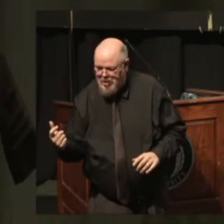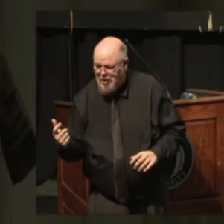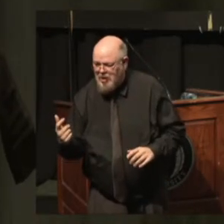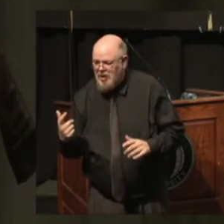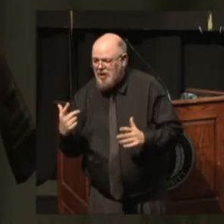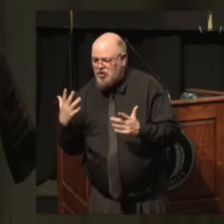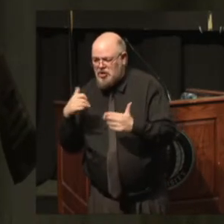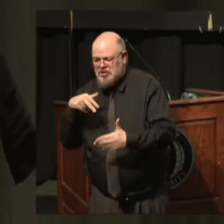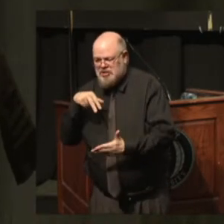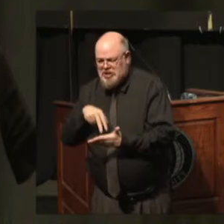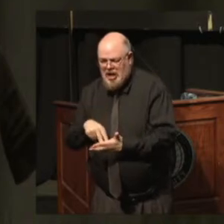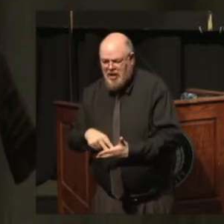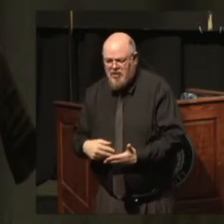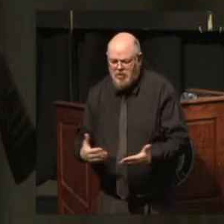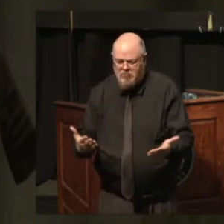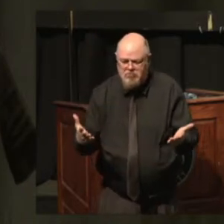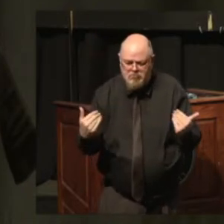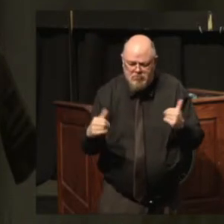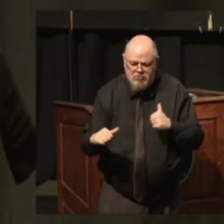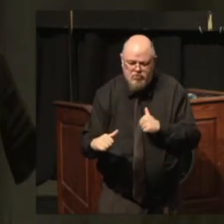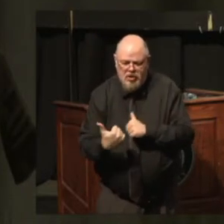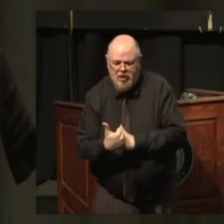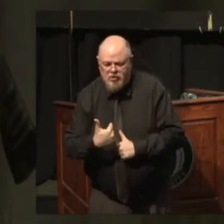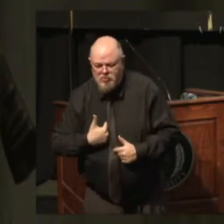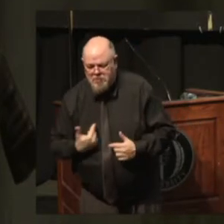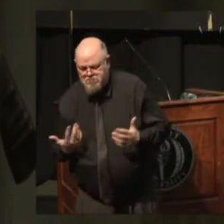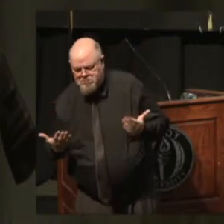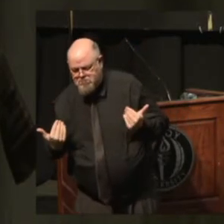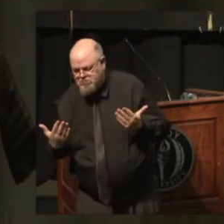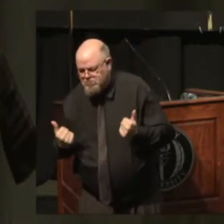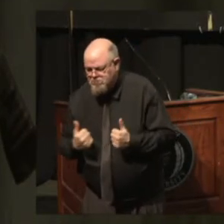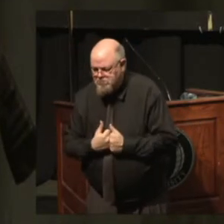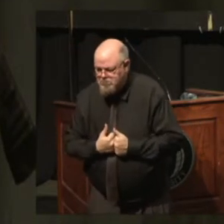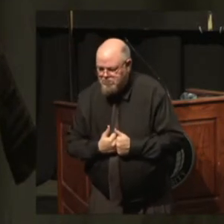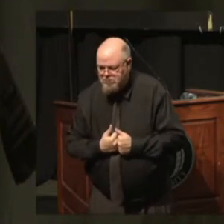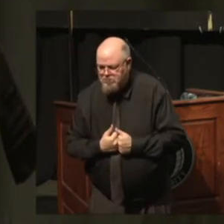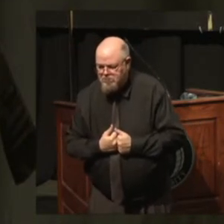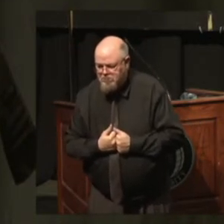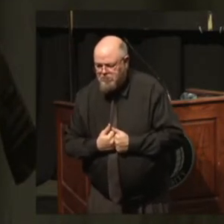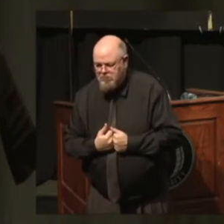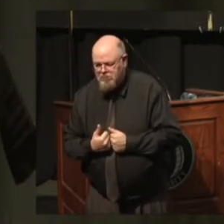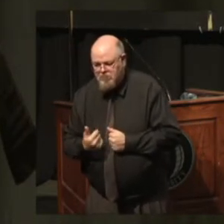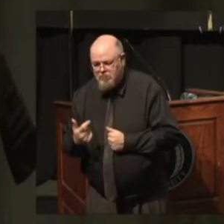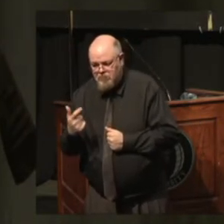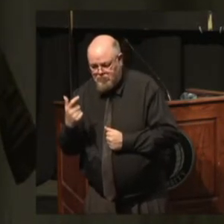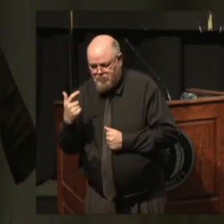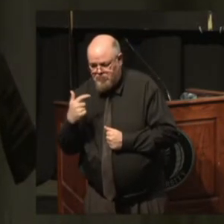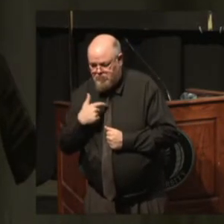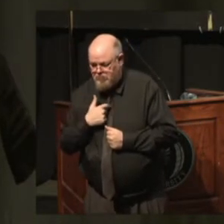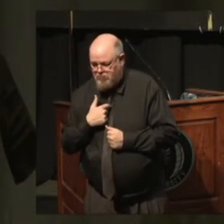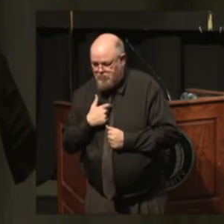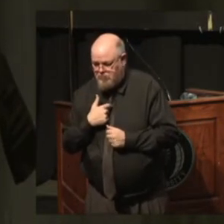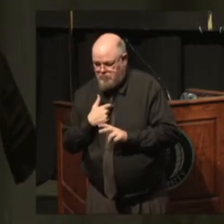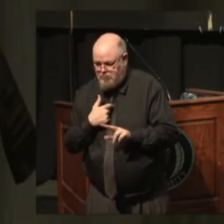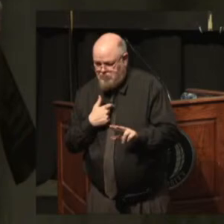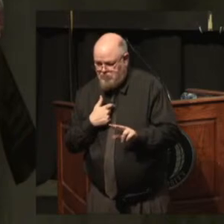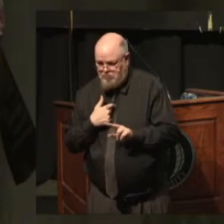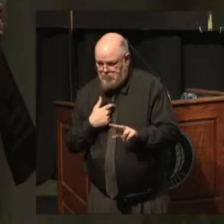there challenging somebody. No one wanted to go with that mess with that, right? I mean, it's